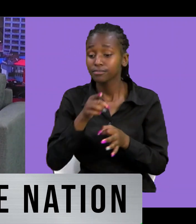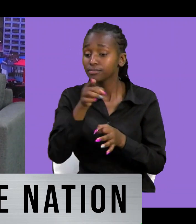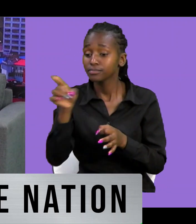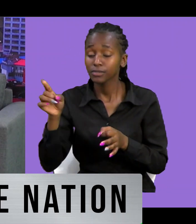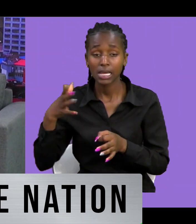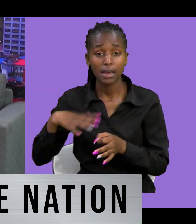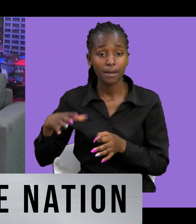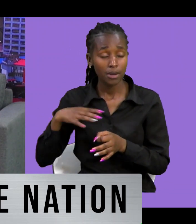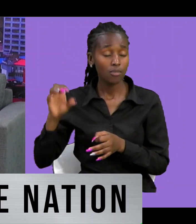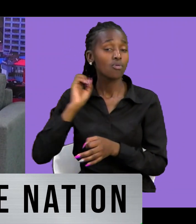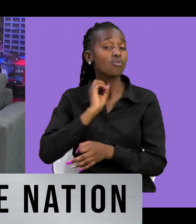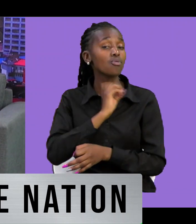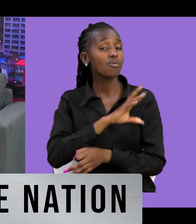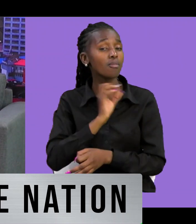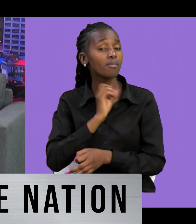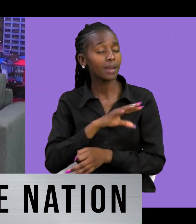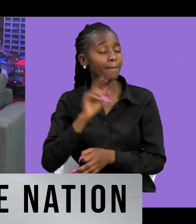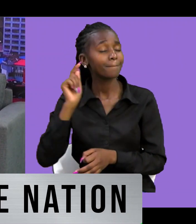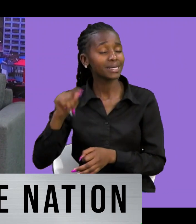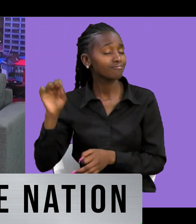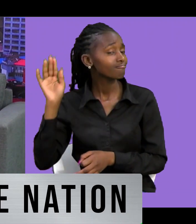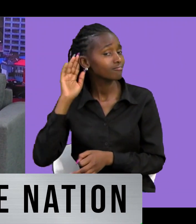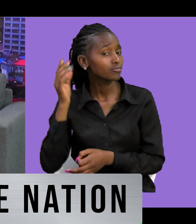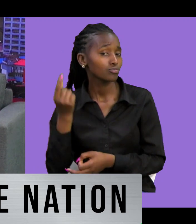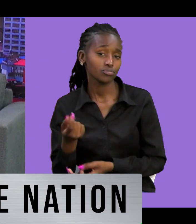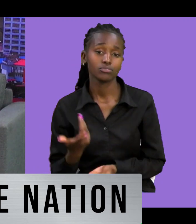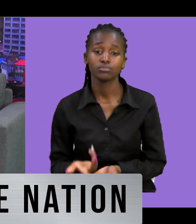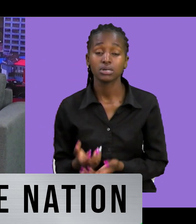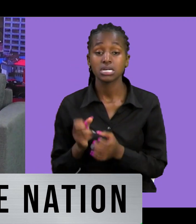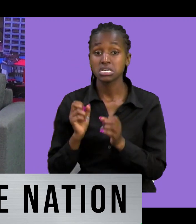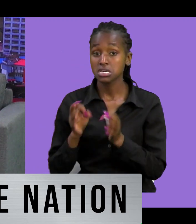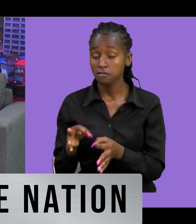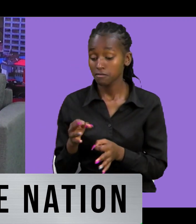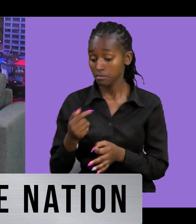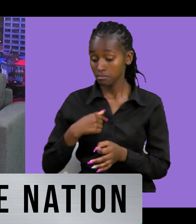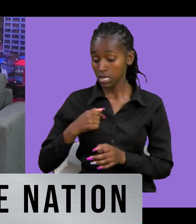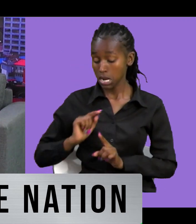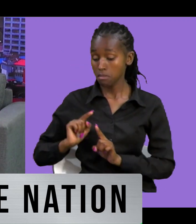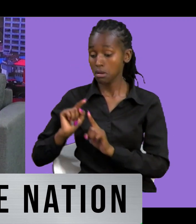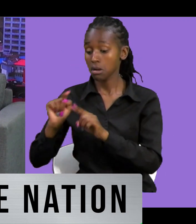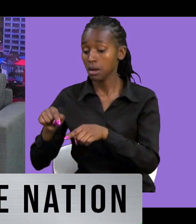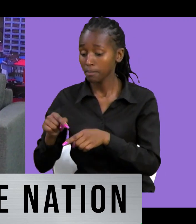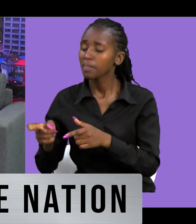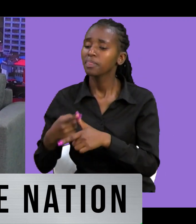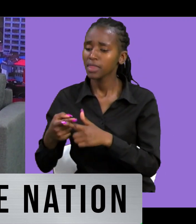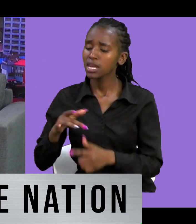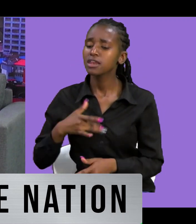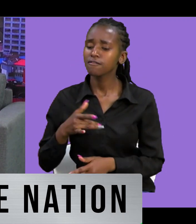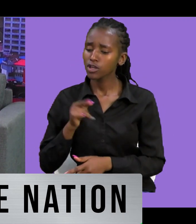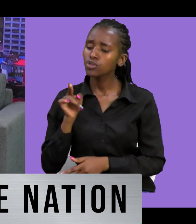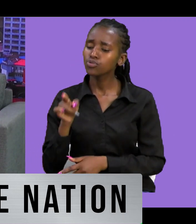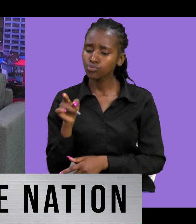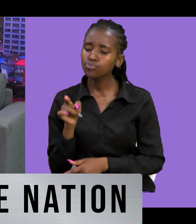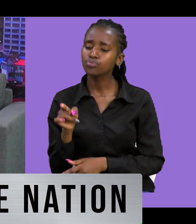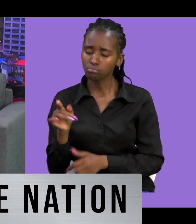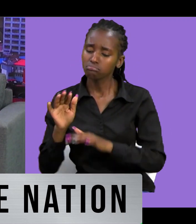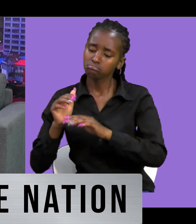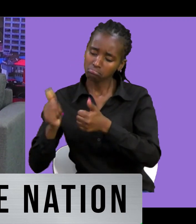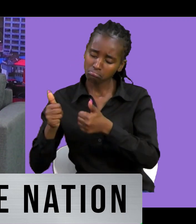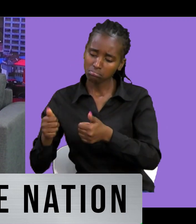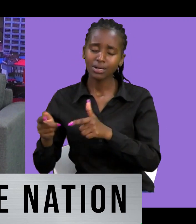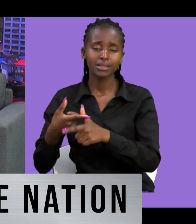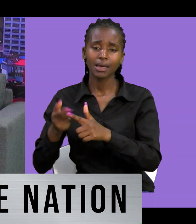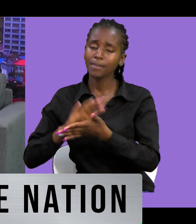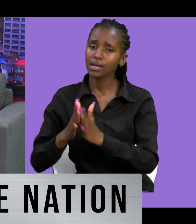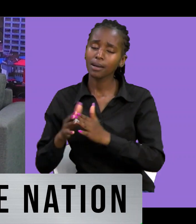saying what they are saying. And when a person comes and he or she knows that you are there because of the votes, I normally say to